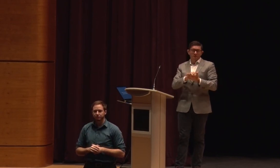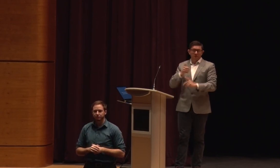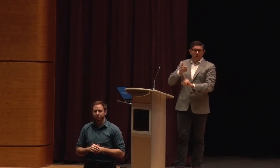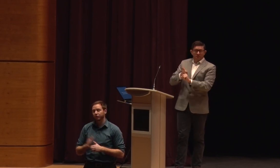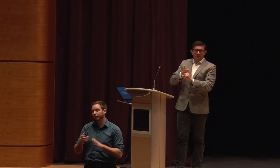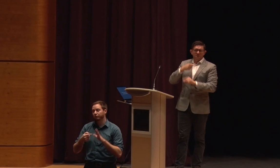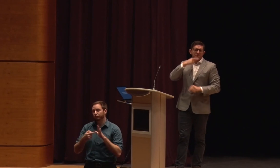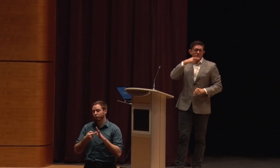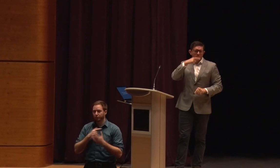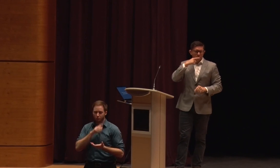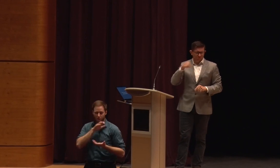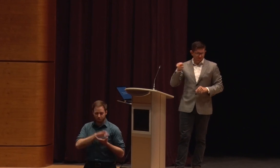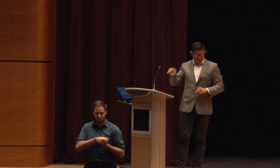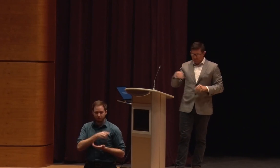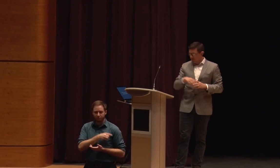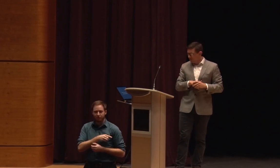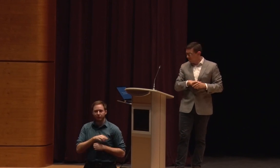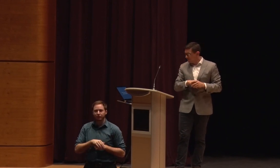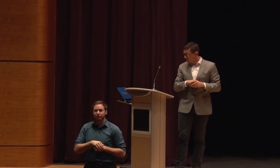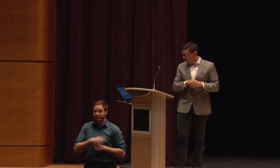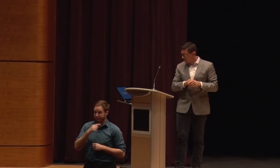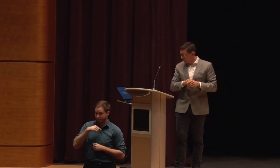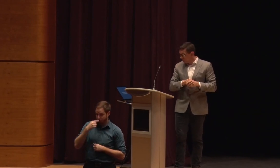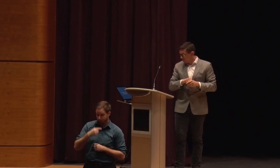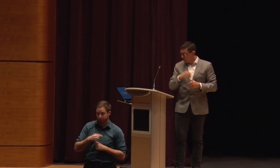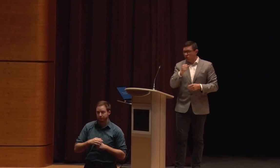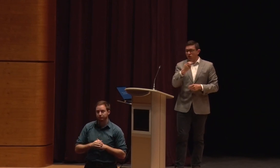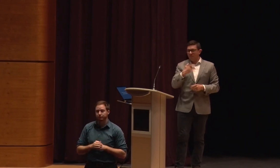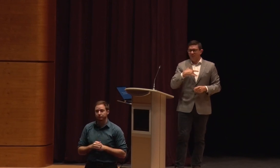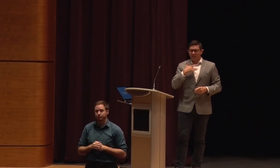For example, my wife, she's hearing.